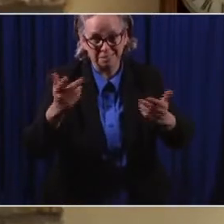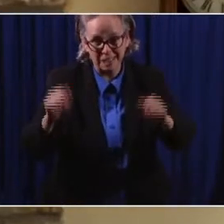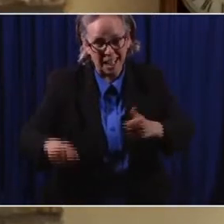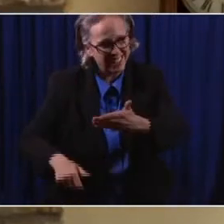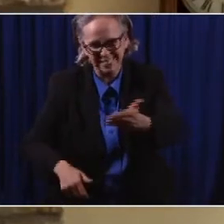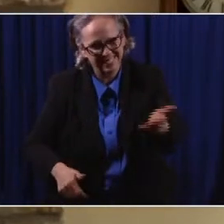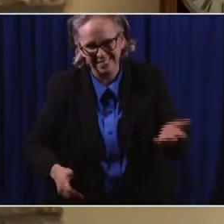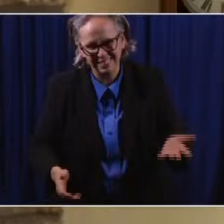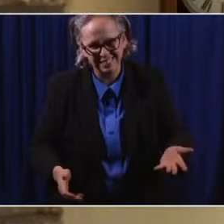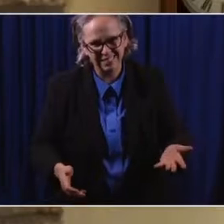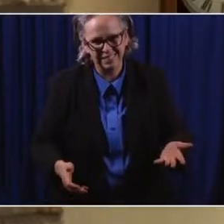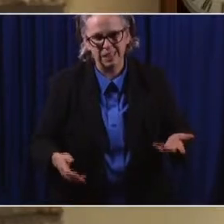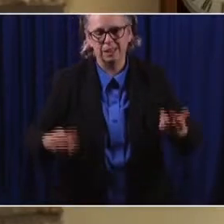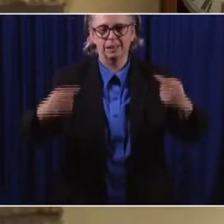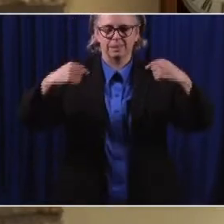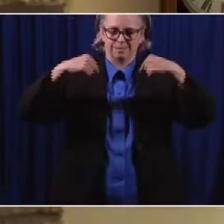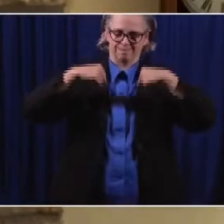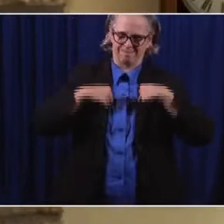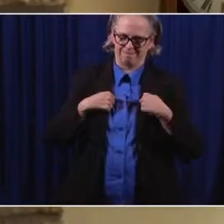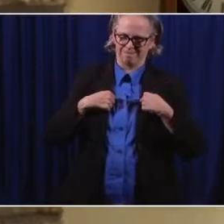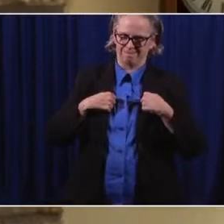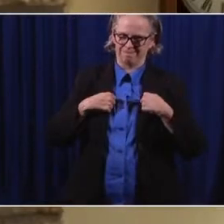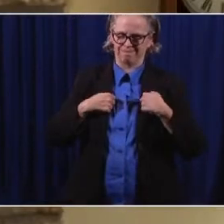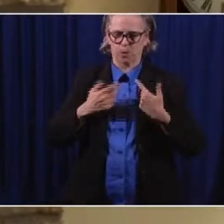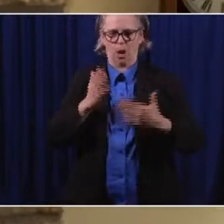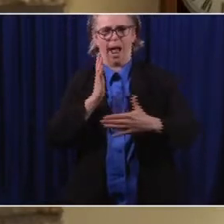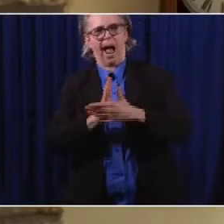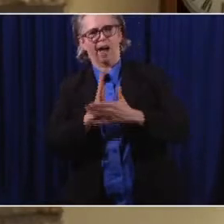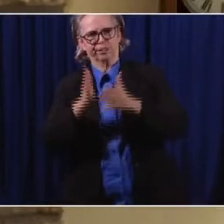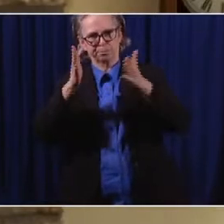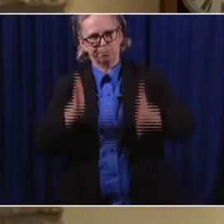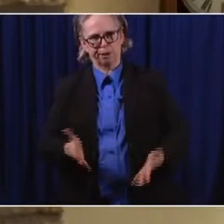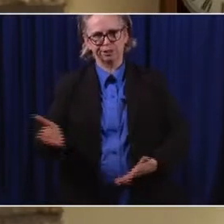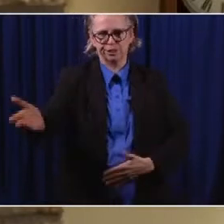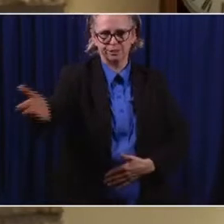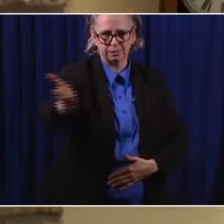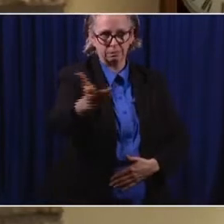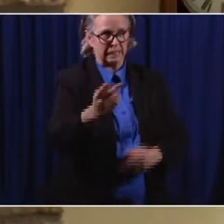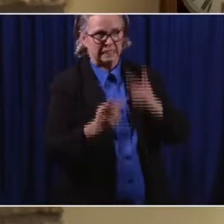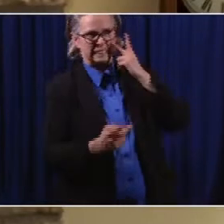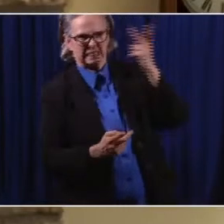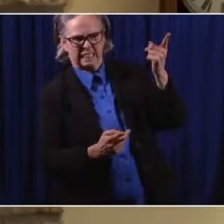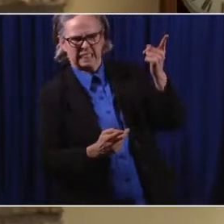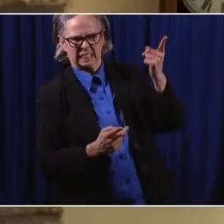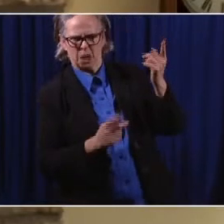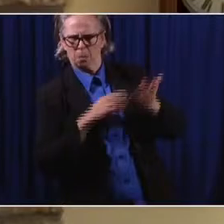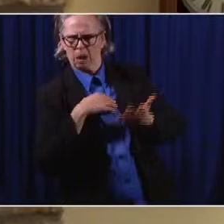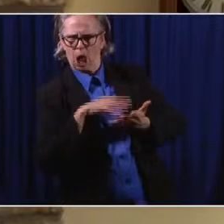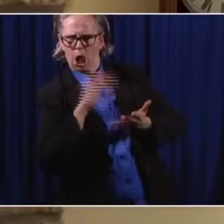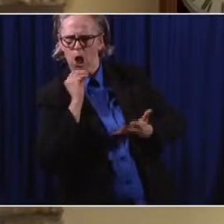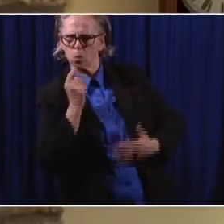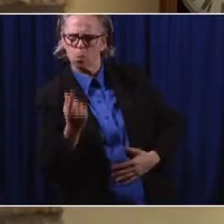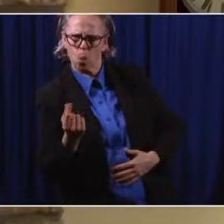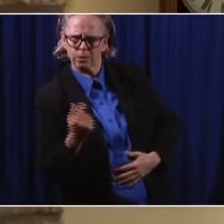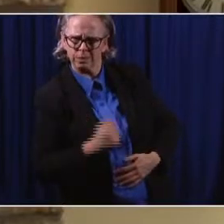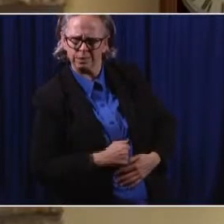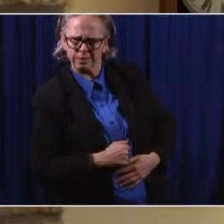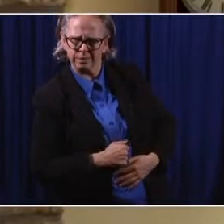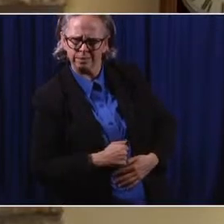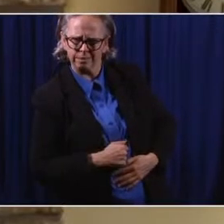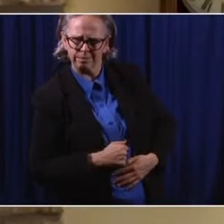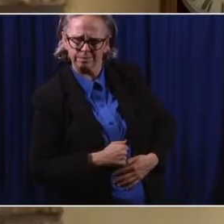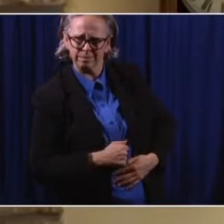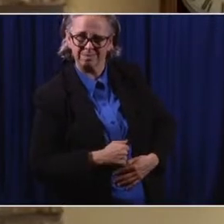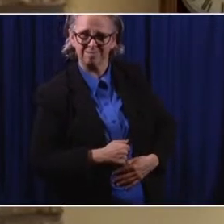us. But for the average person, what do we take away from this? What do all of us in Ohio take away from it? And I think the lesson about the